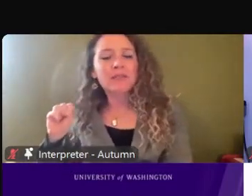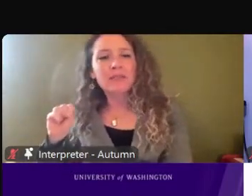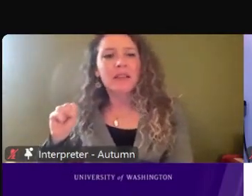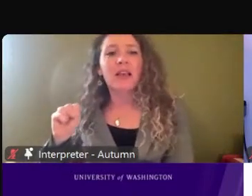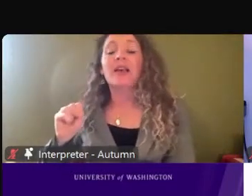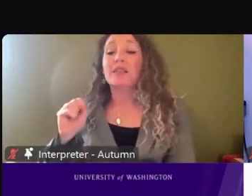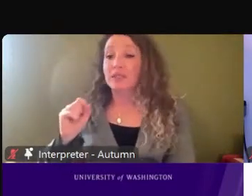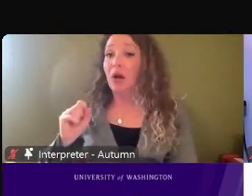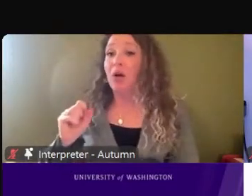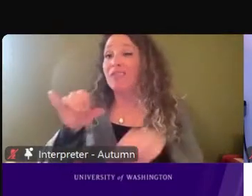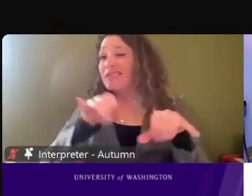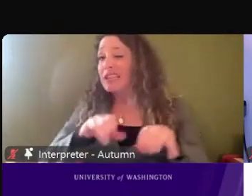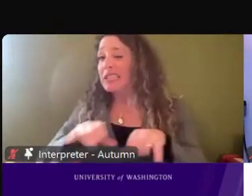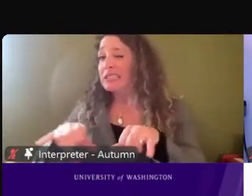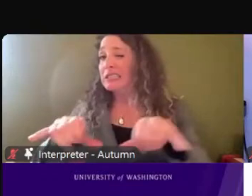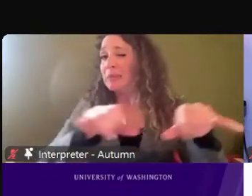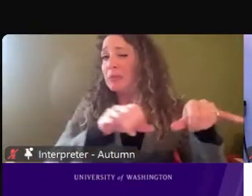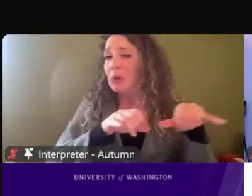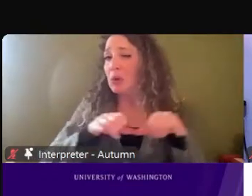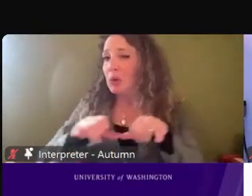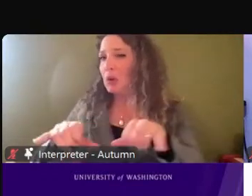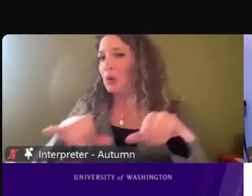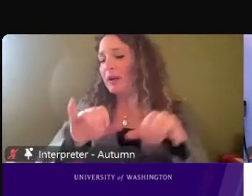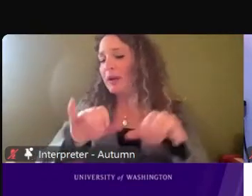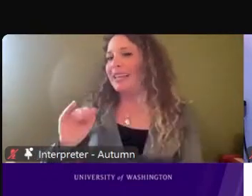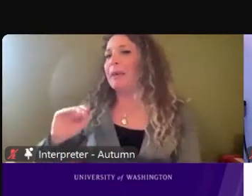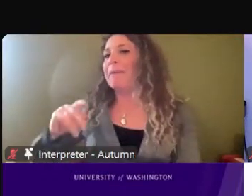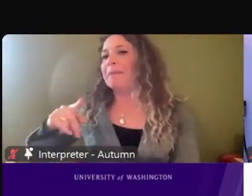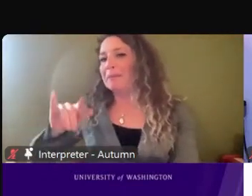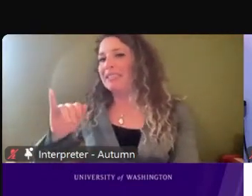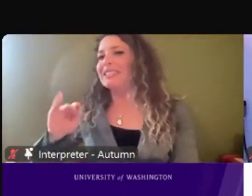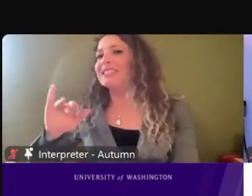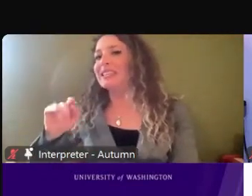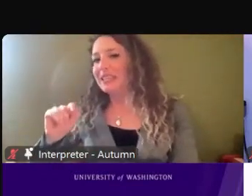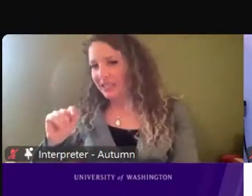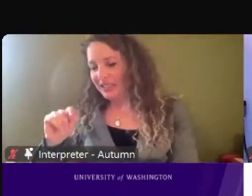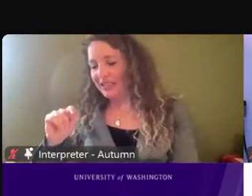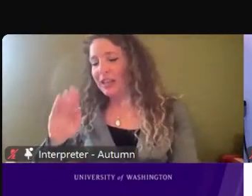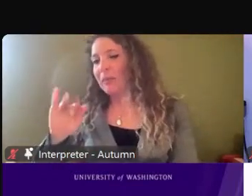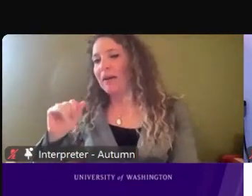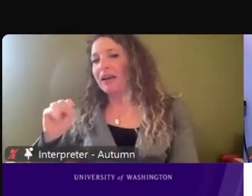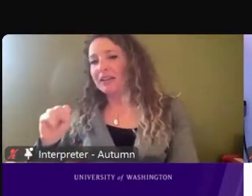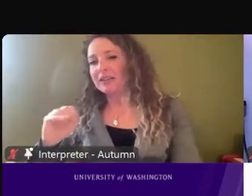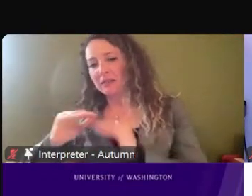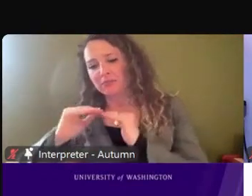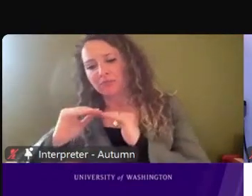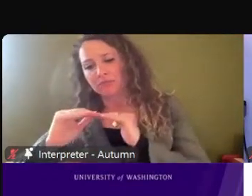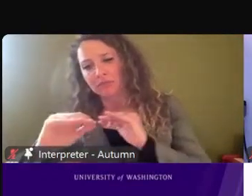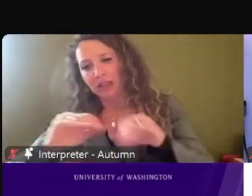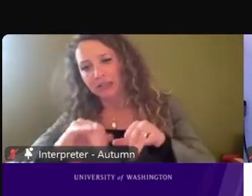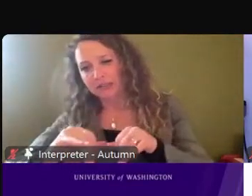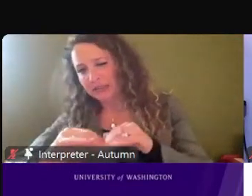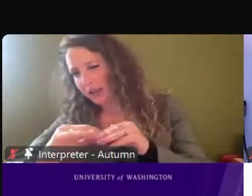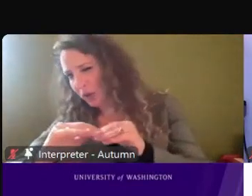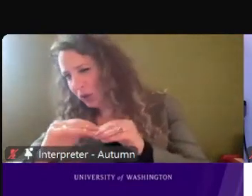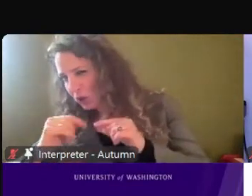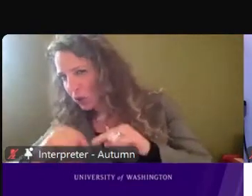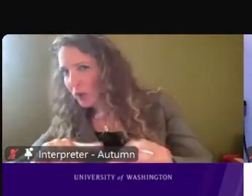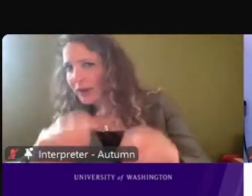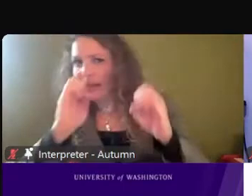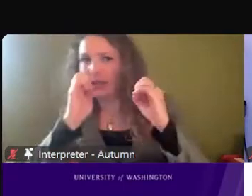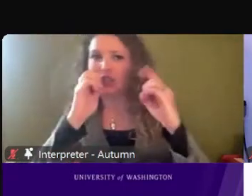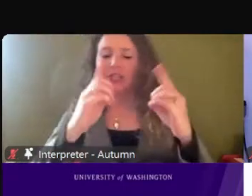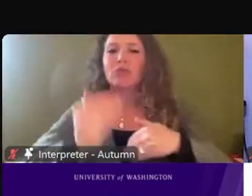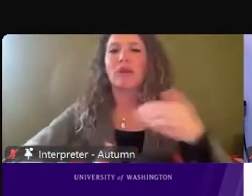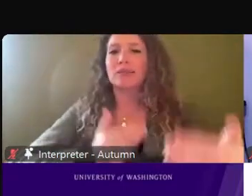high levels of implicit bias, and this tends to remain stable throughout the educational process. Many